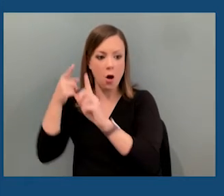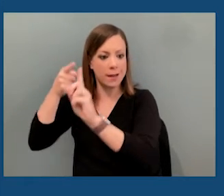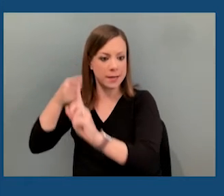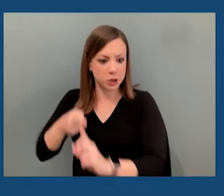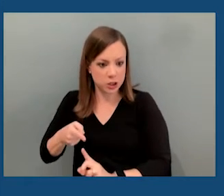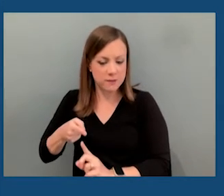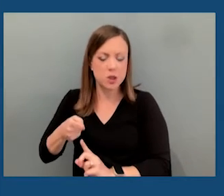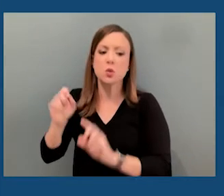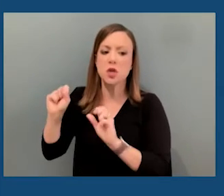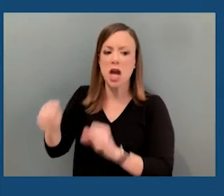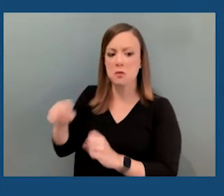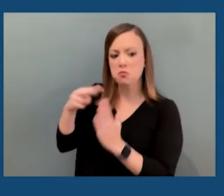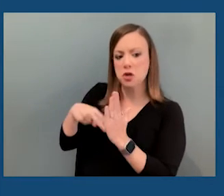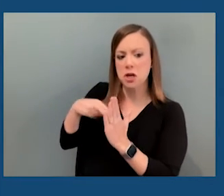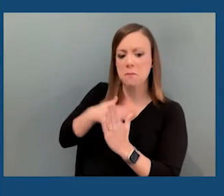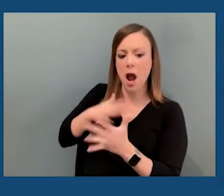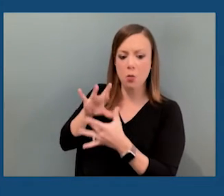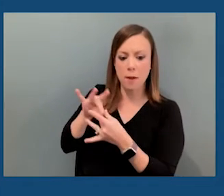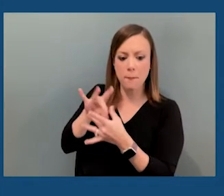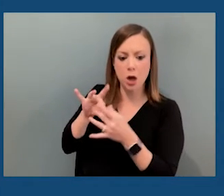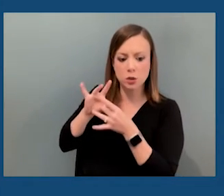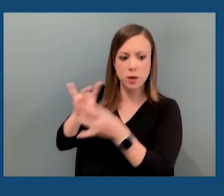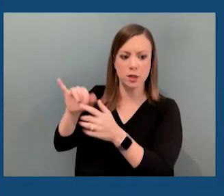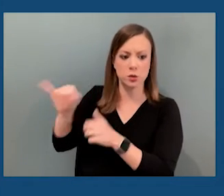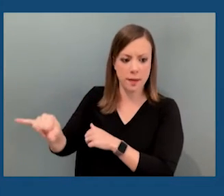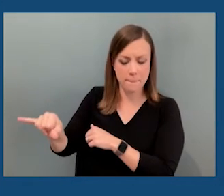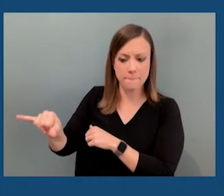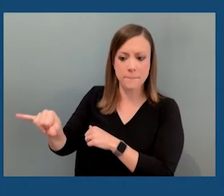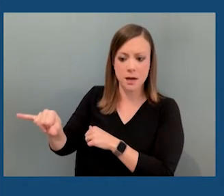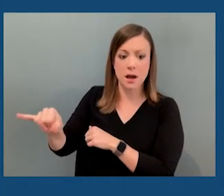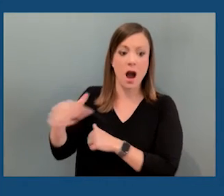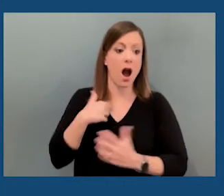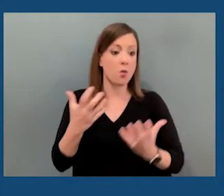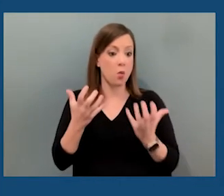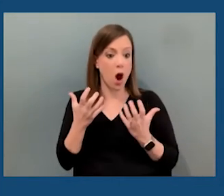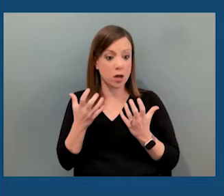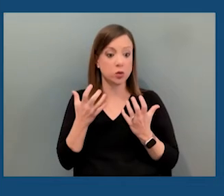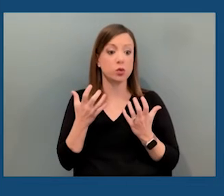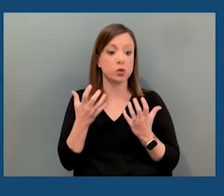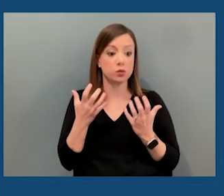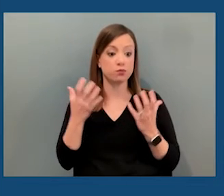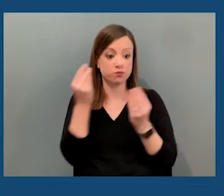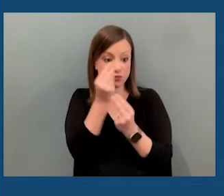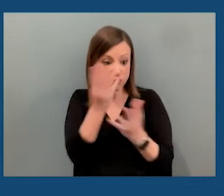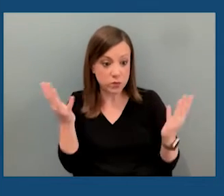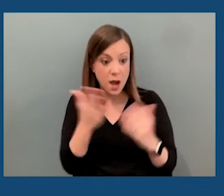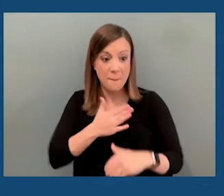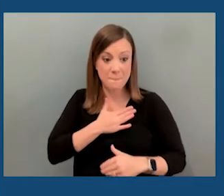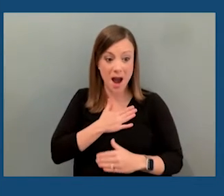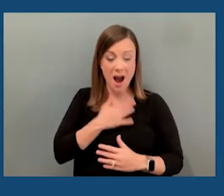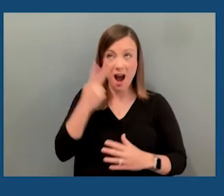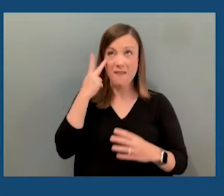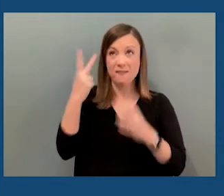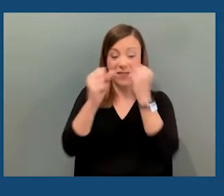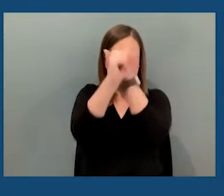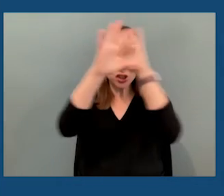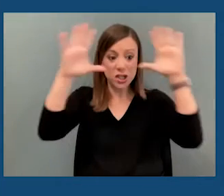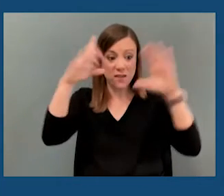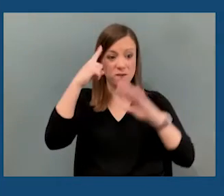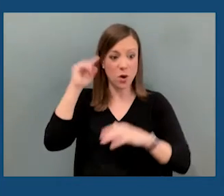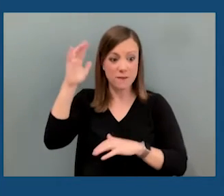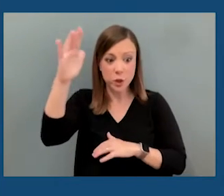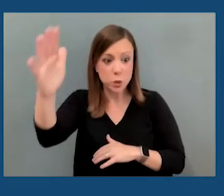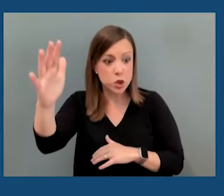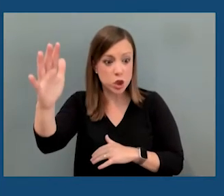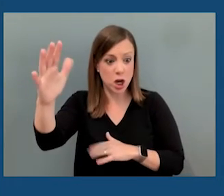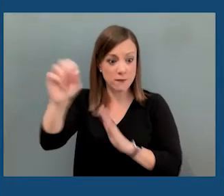remarks about the project. We're very proud of it. But I want to also lay out my vision for the future of this state and the city. But